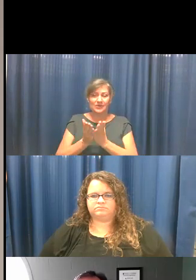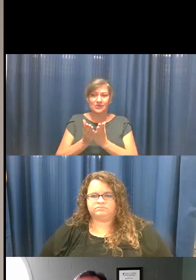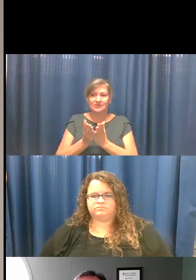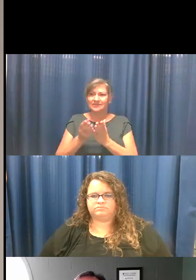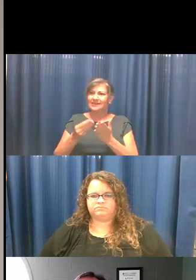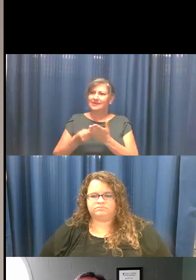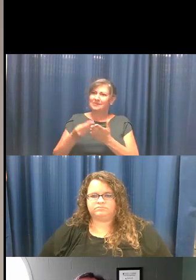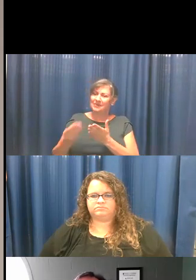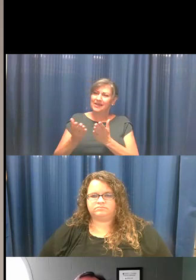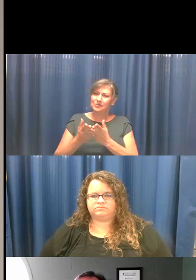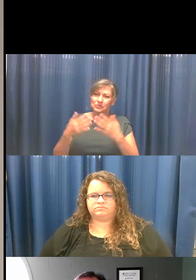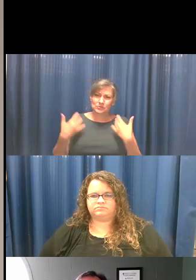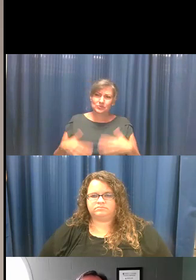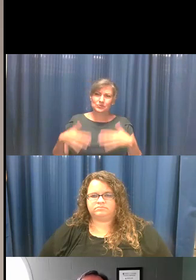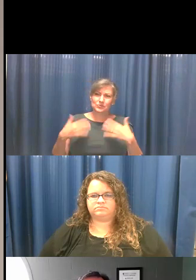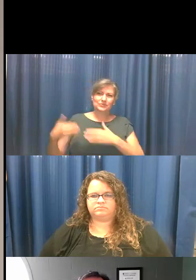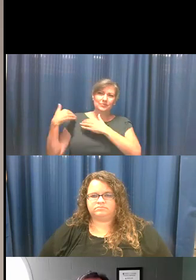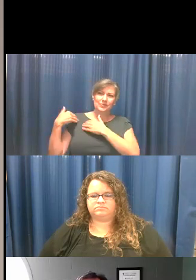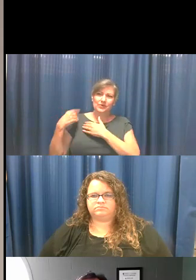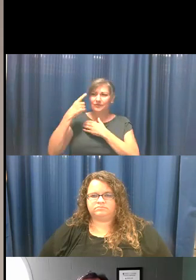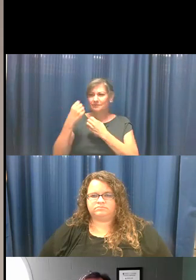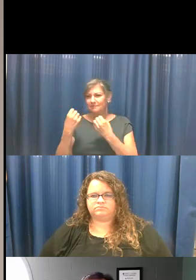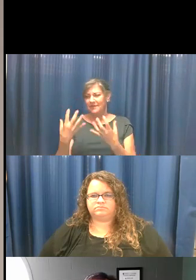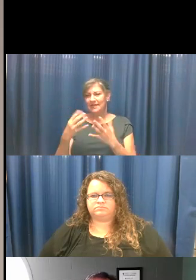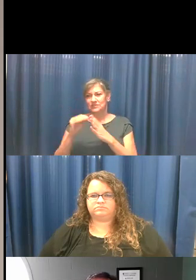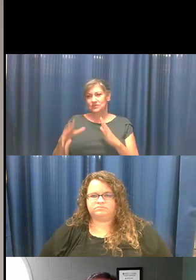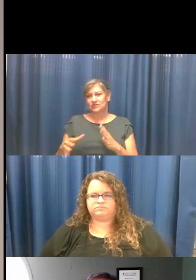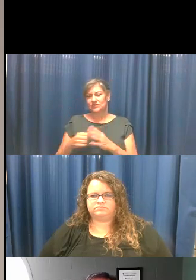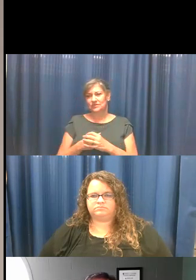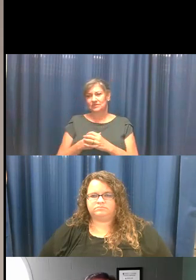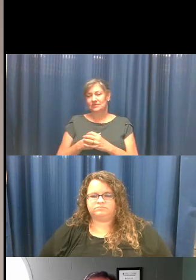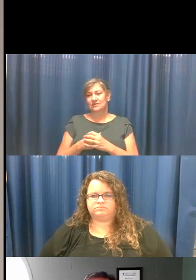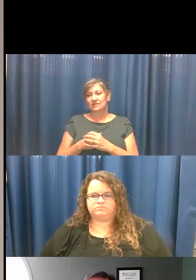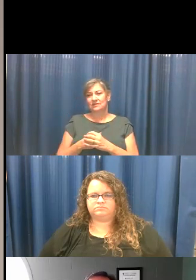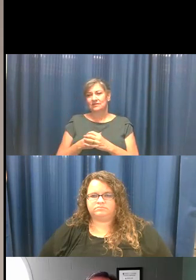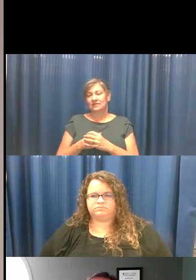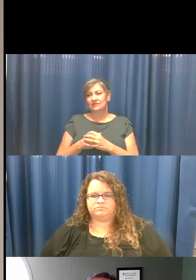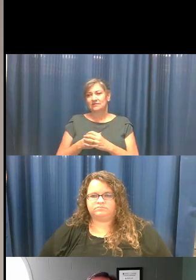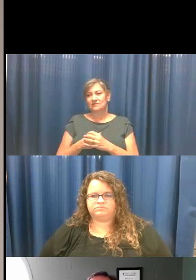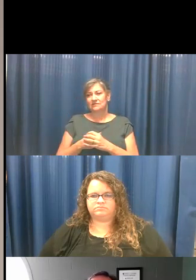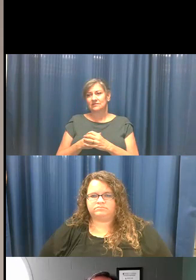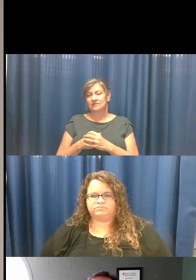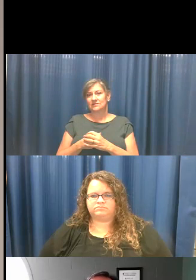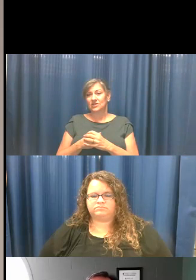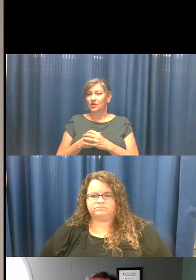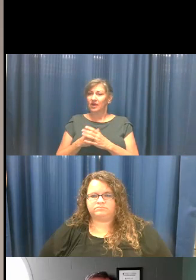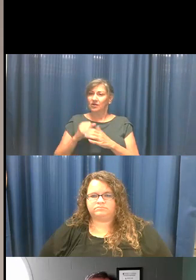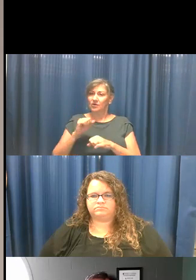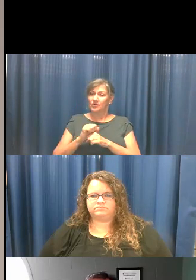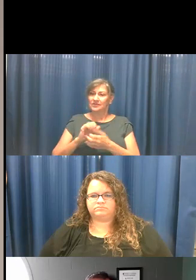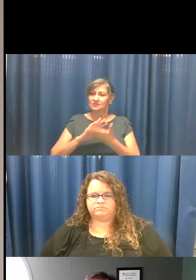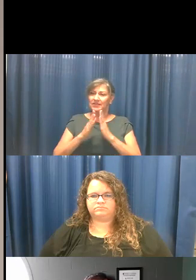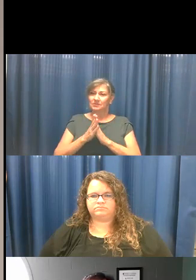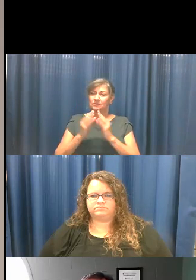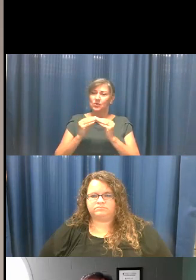really a burden for many of our students. And even though we're moving a lot of our work to open educational